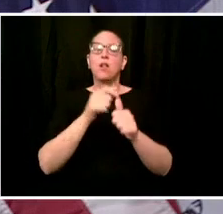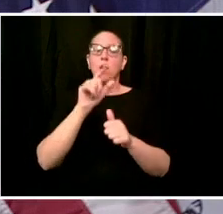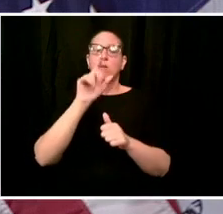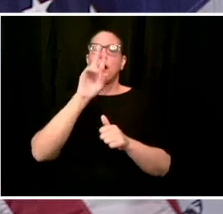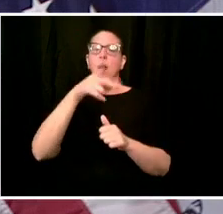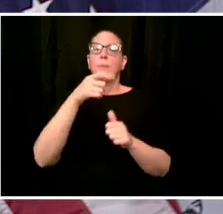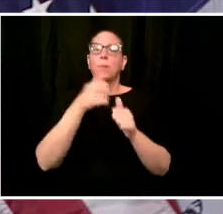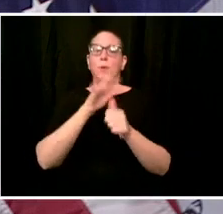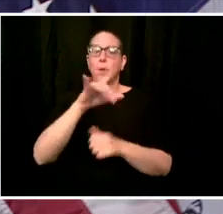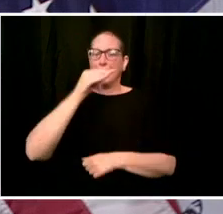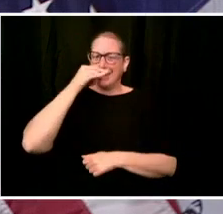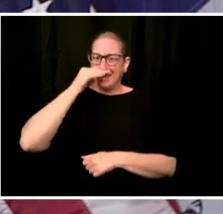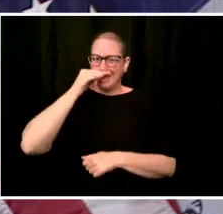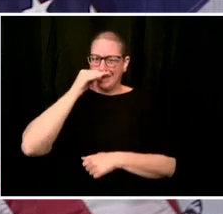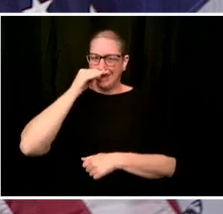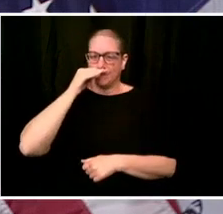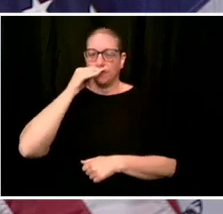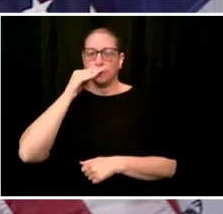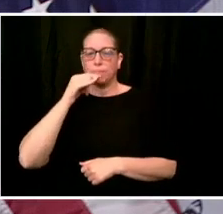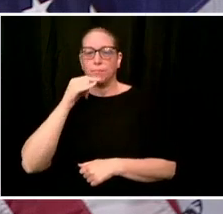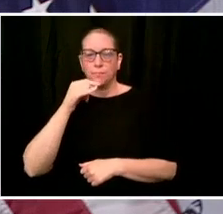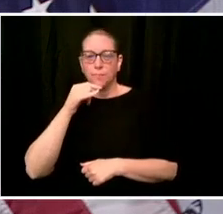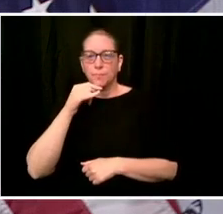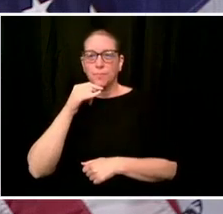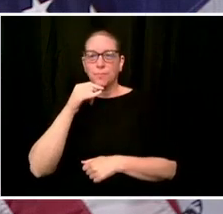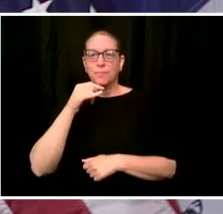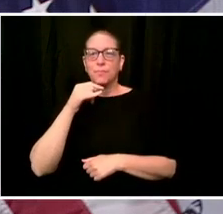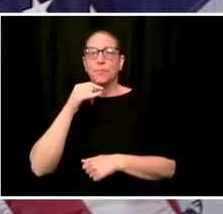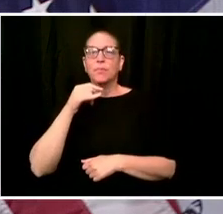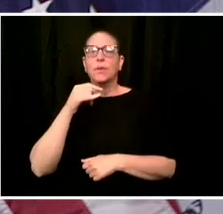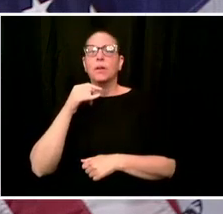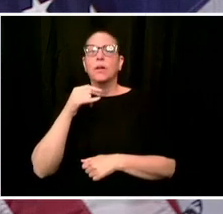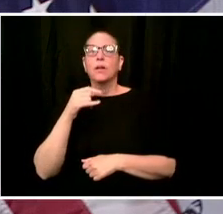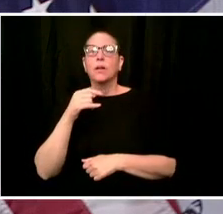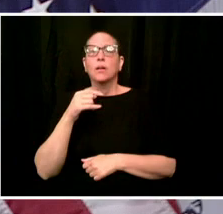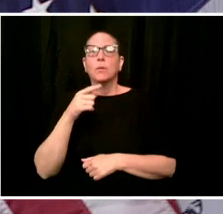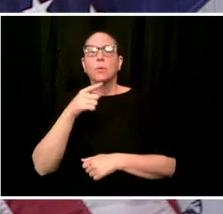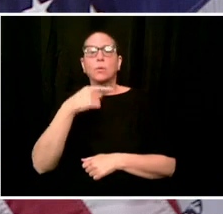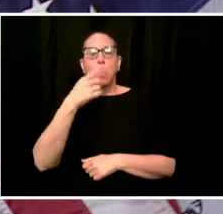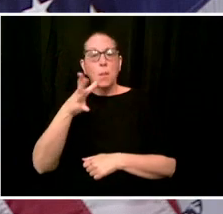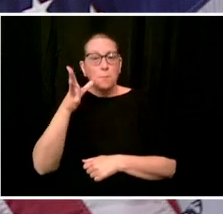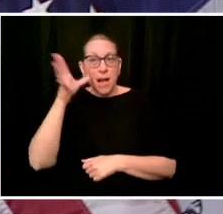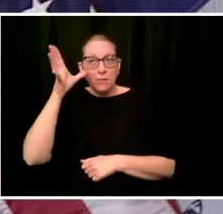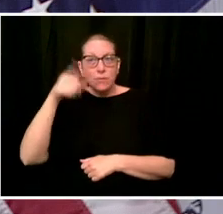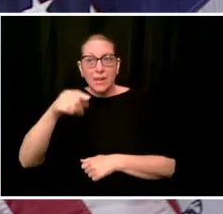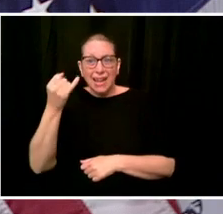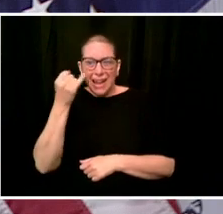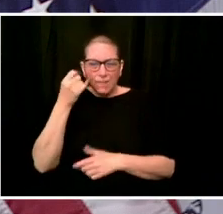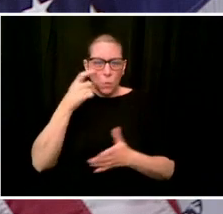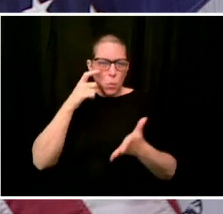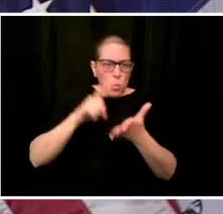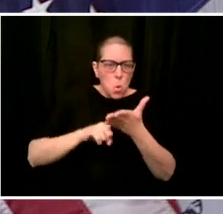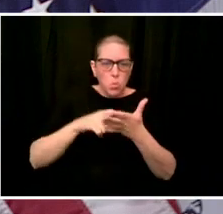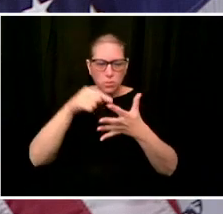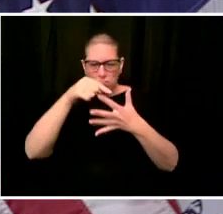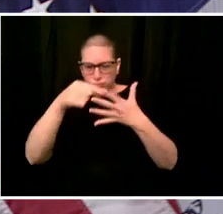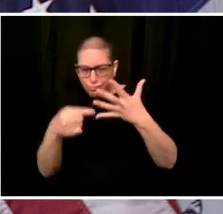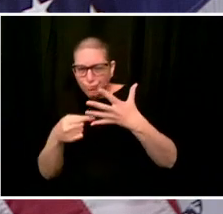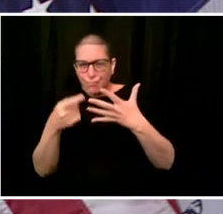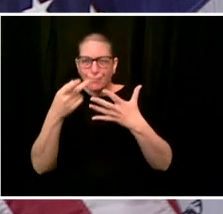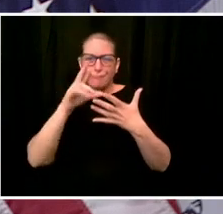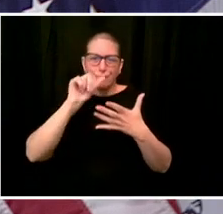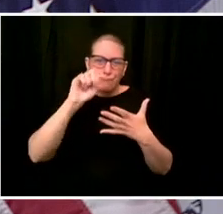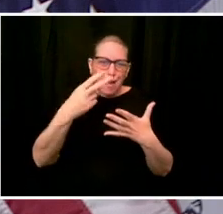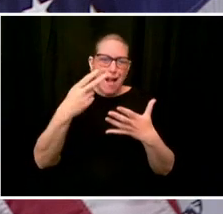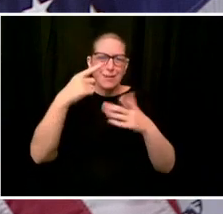guidance for parents if they're observing symptoms to contact their pediatrician. I'm wondering if you or Dr. Barbeau, though,